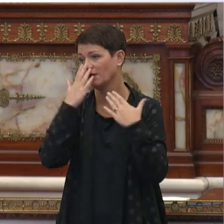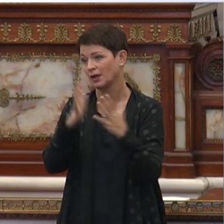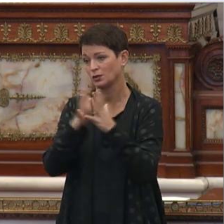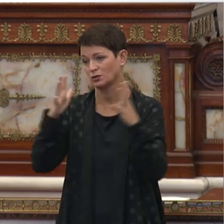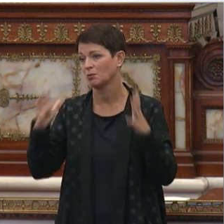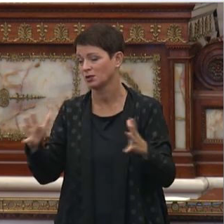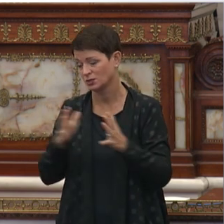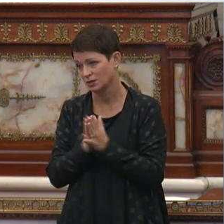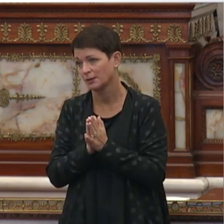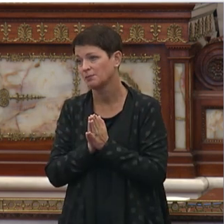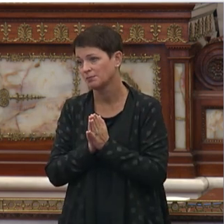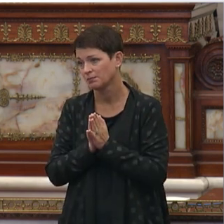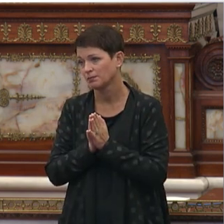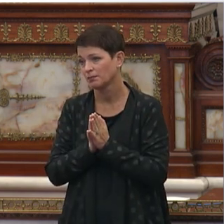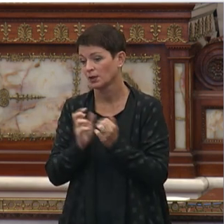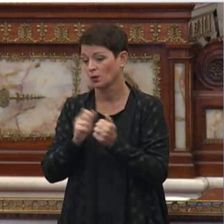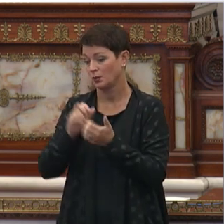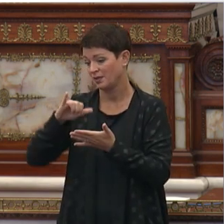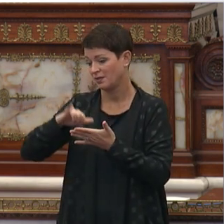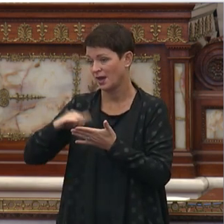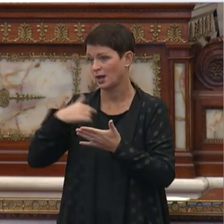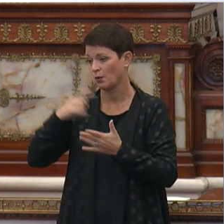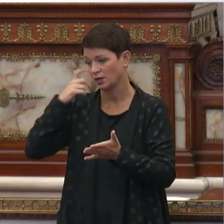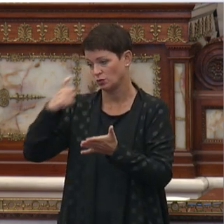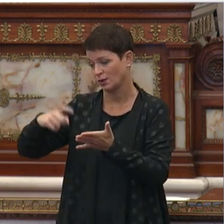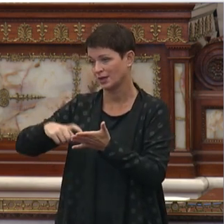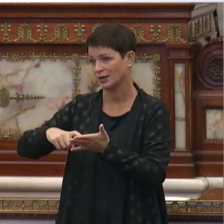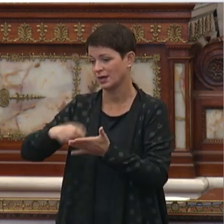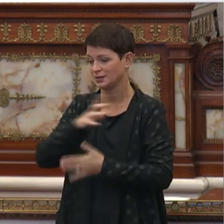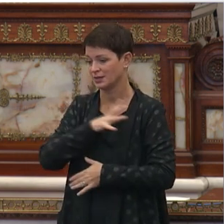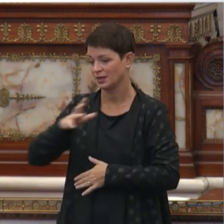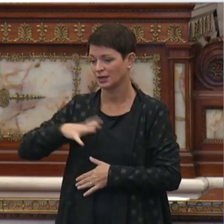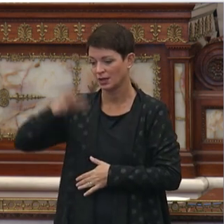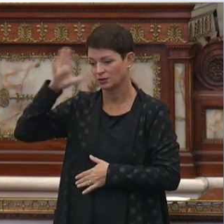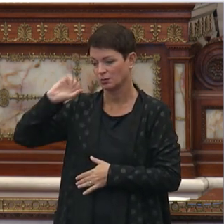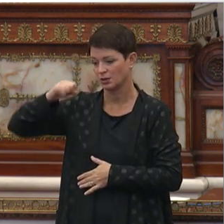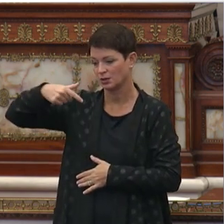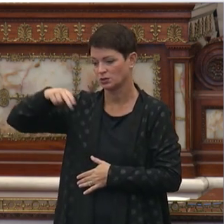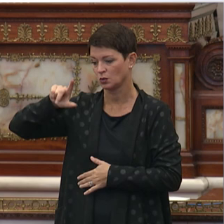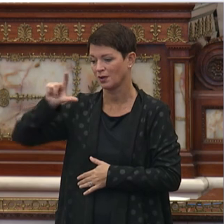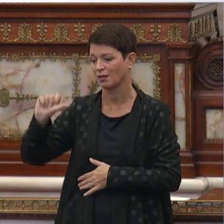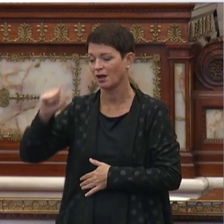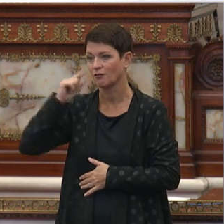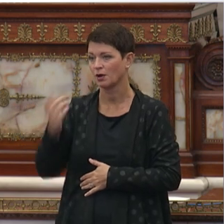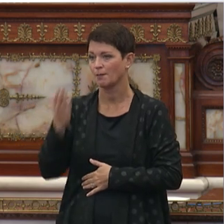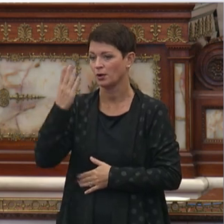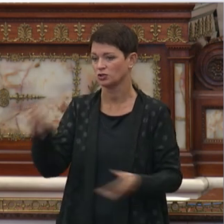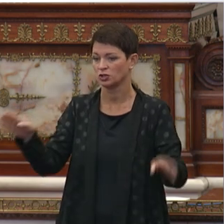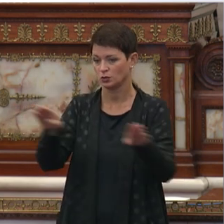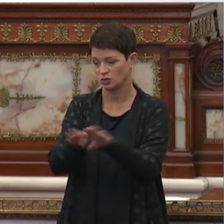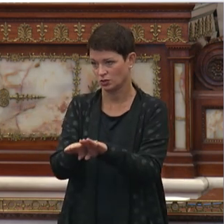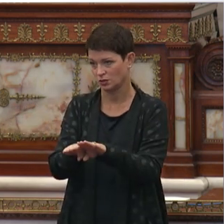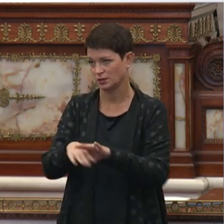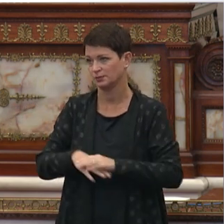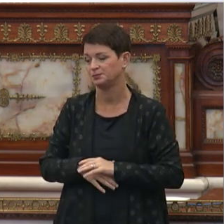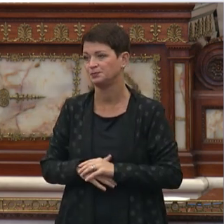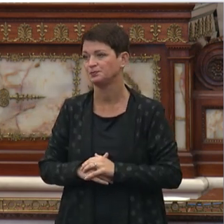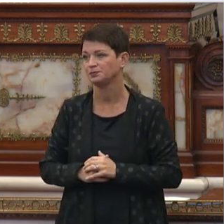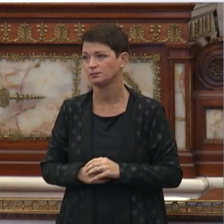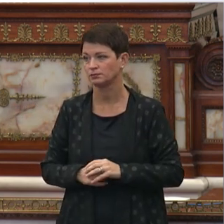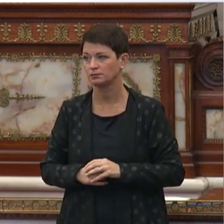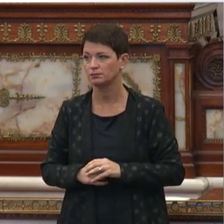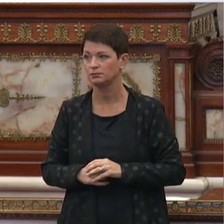much. With that, I would like to recognize Councilman Squilla for a motion to adjourn.